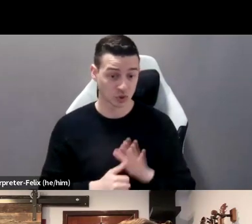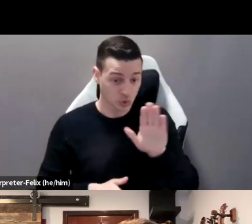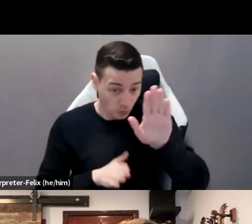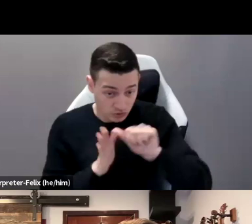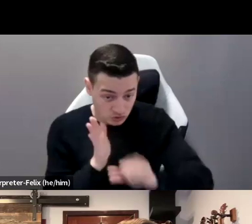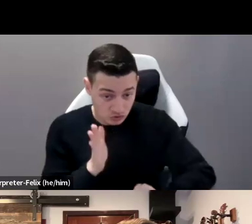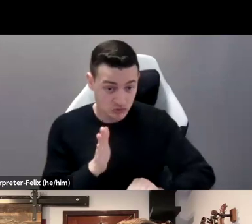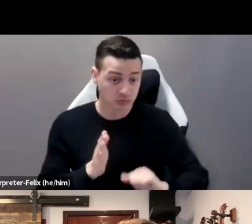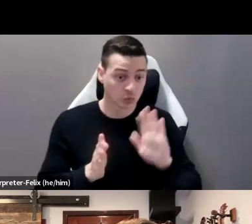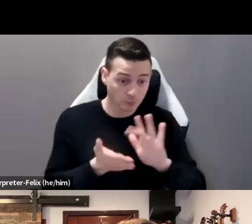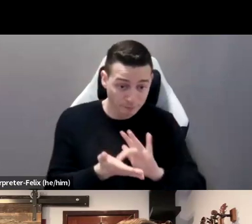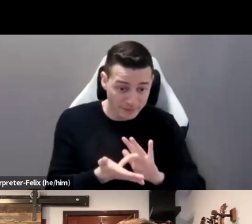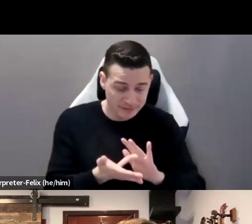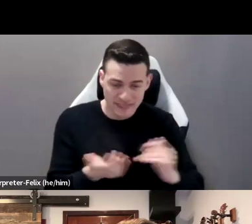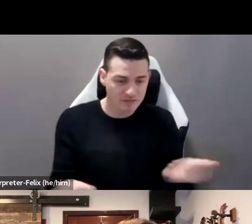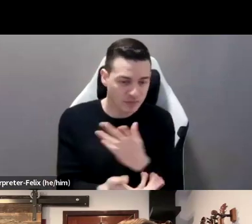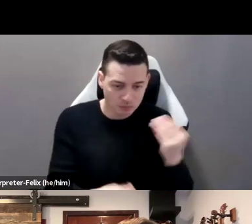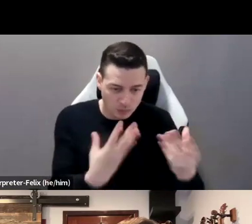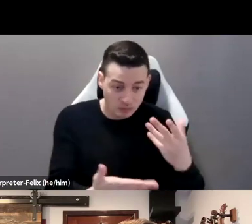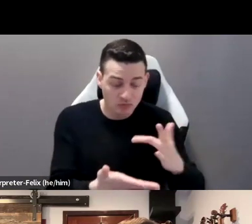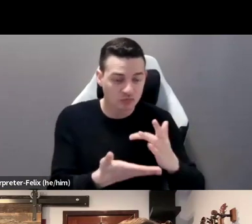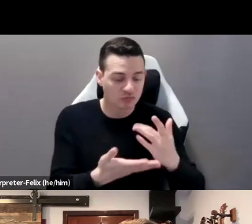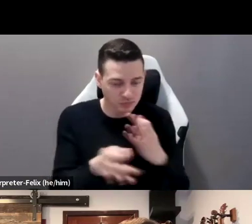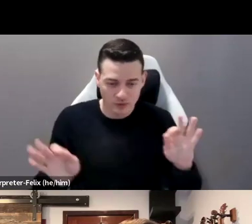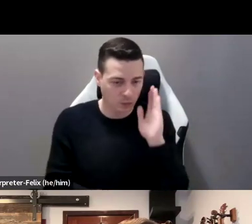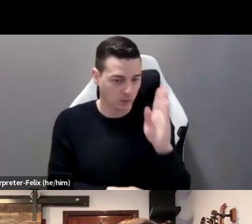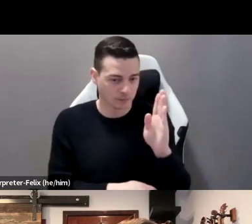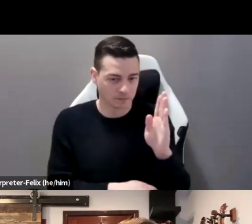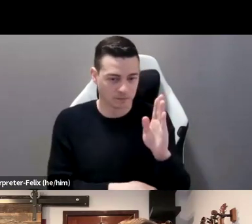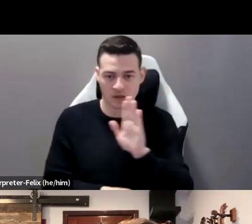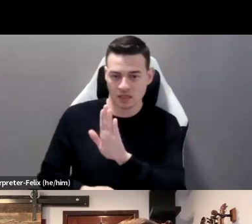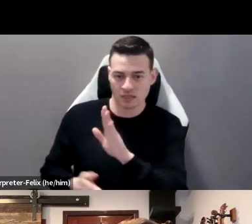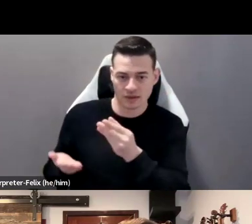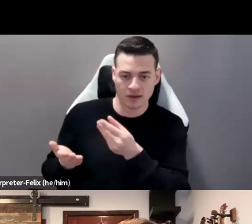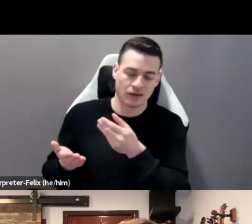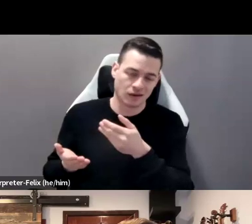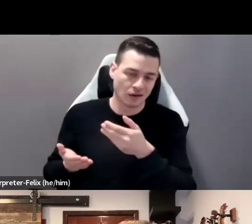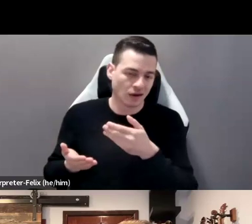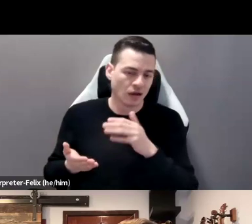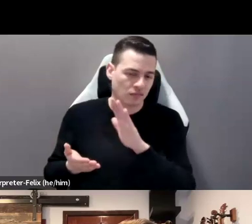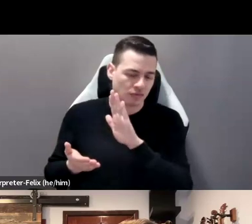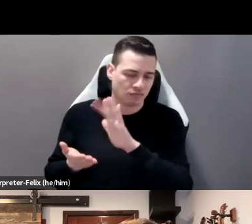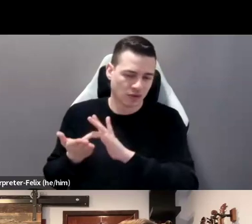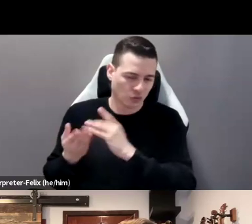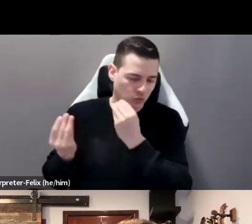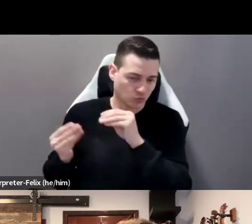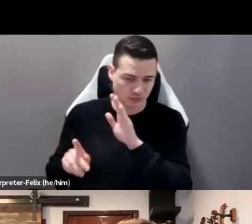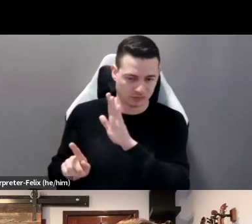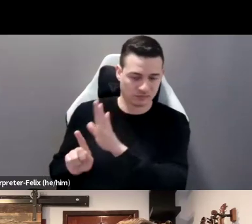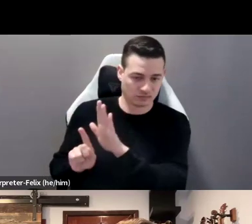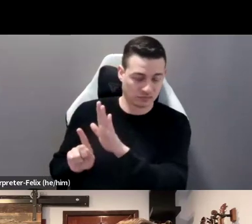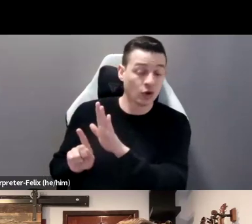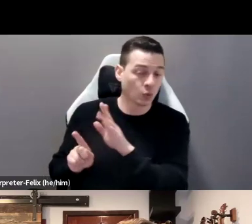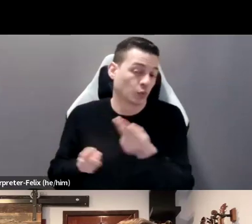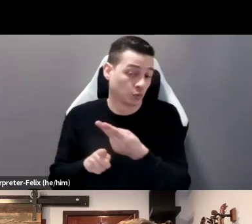all of your medications for free from their hospital pharmacy. And so, or if you